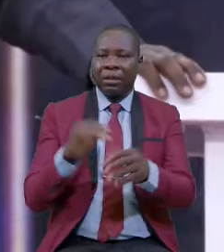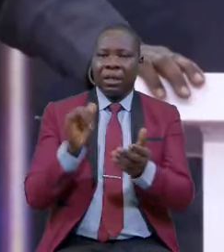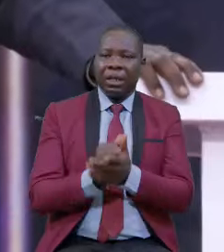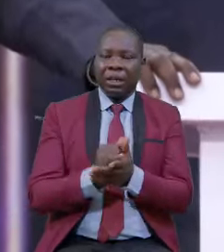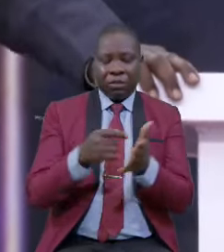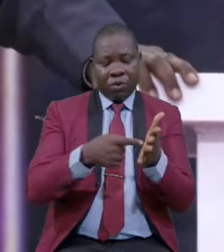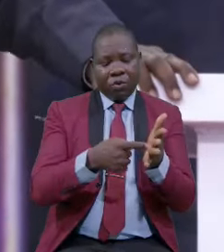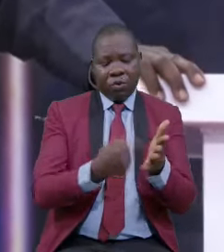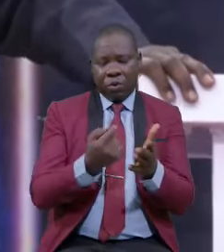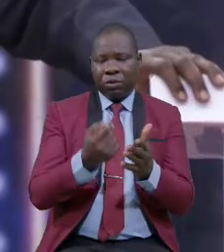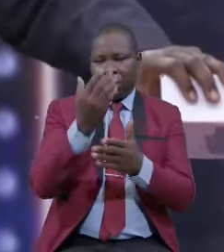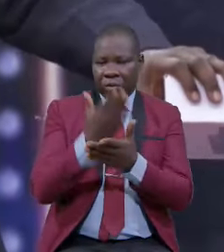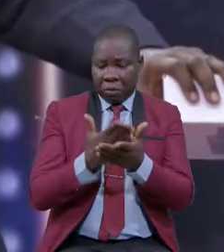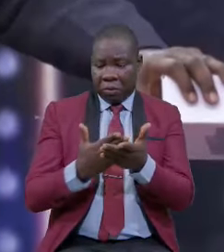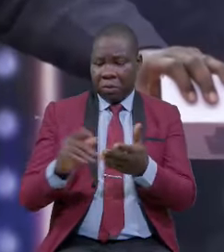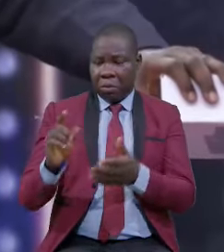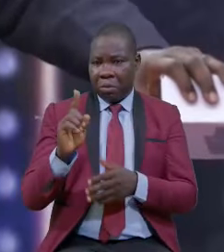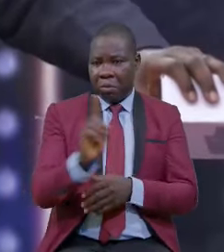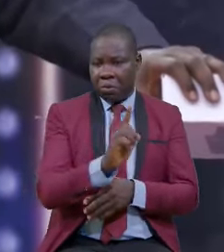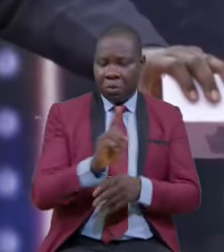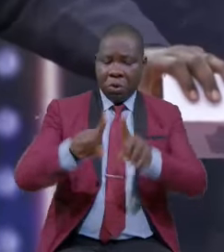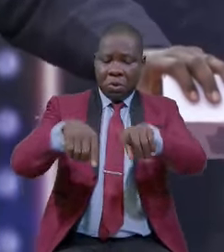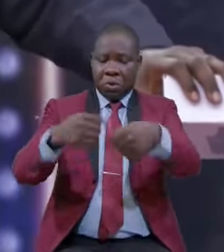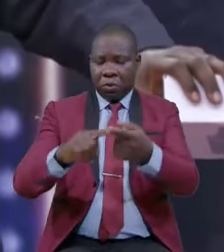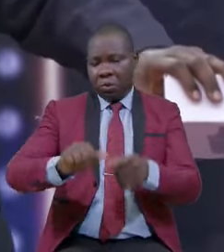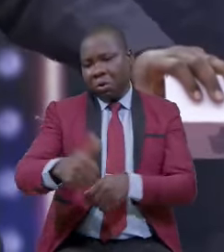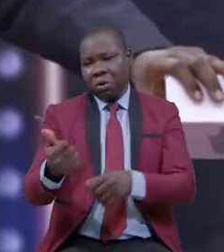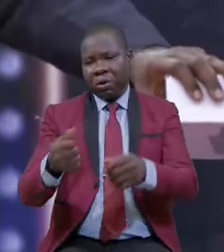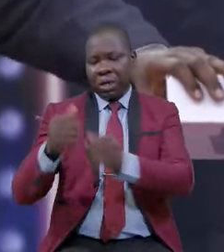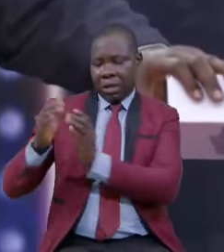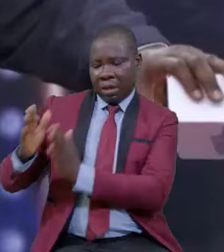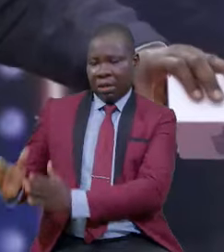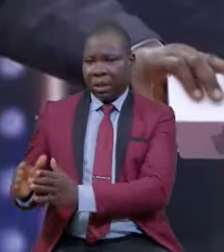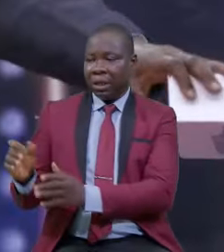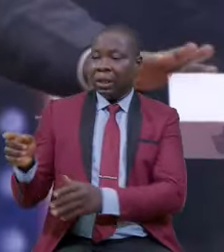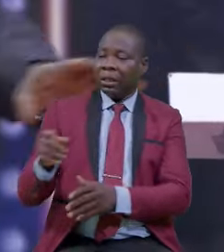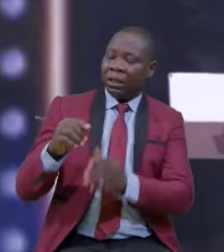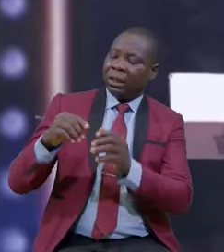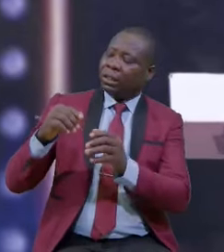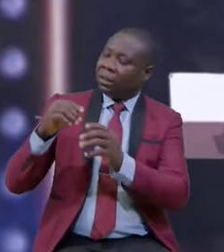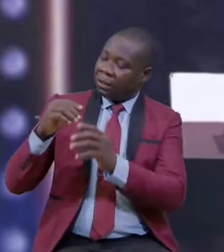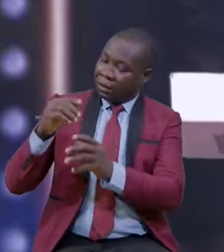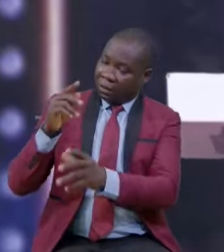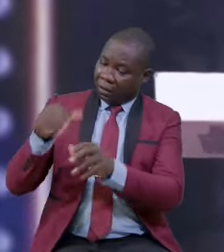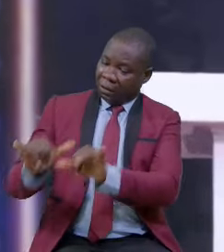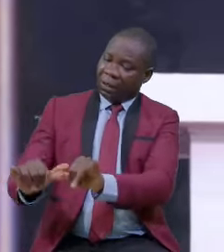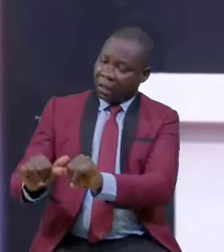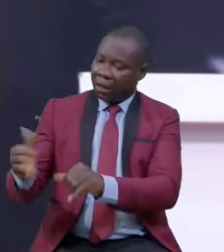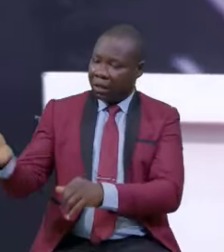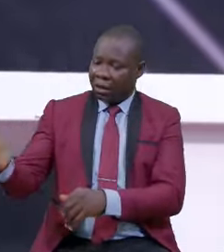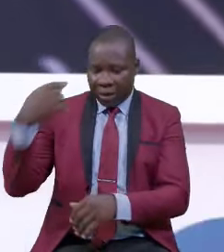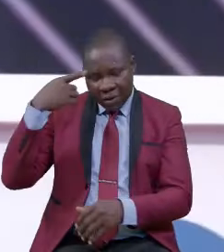goes over to the other side, his state is fixed forever. He didn't know that because he didn't